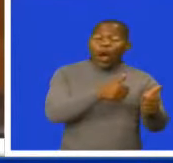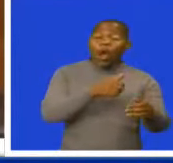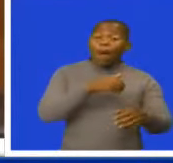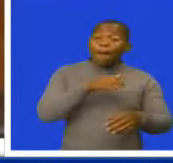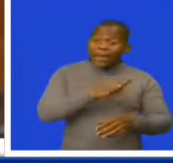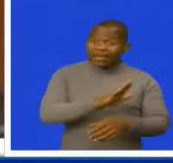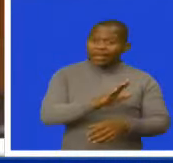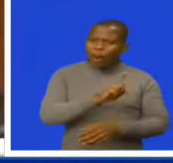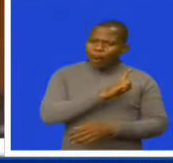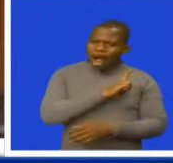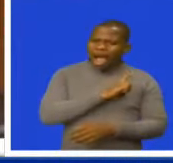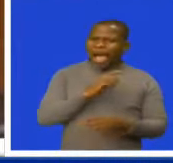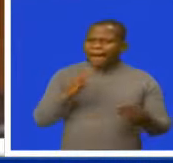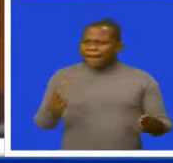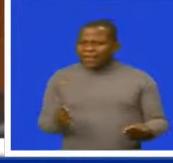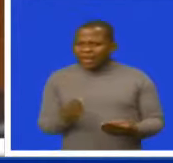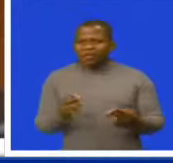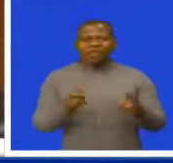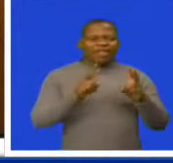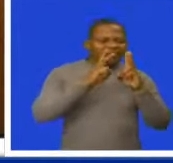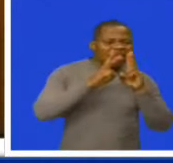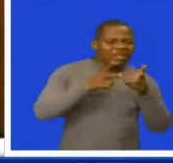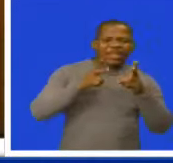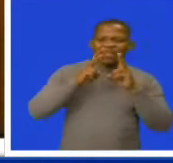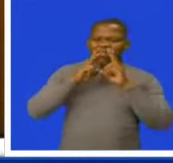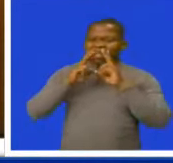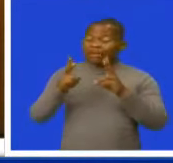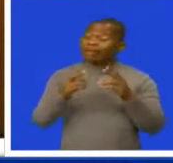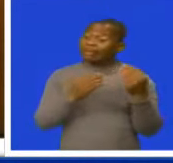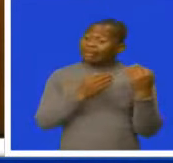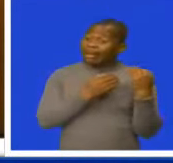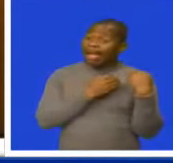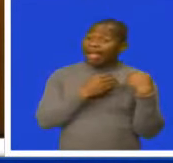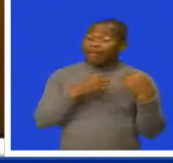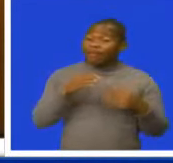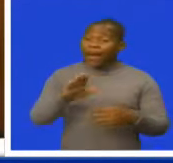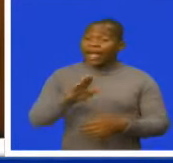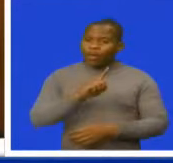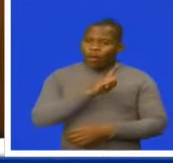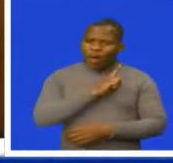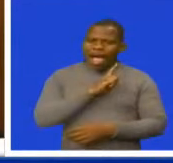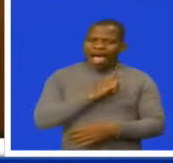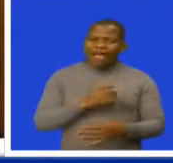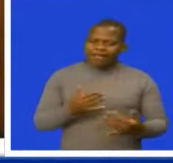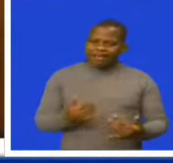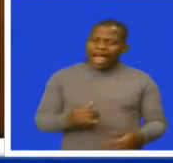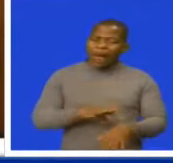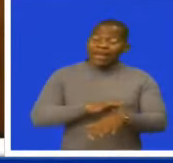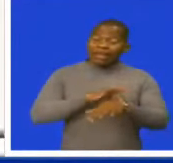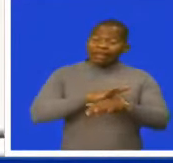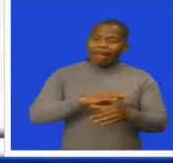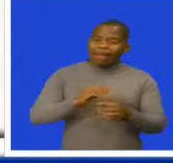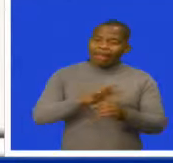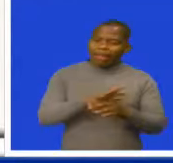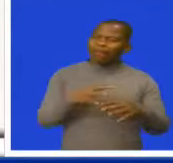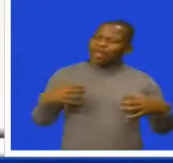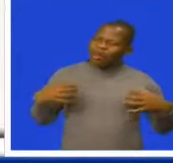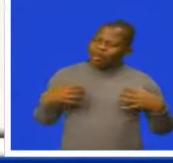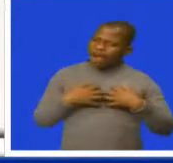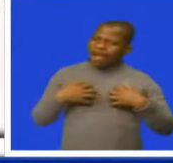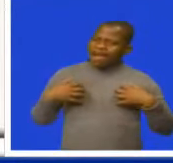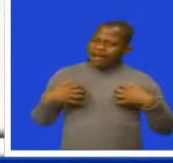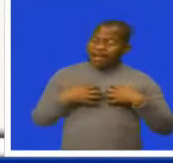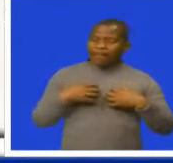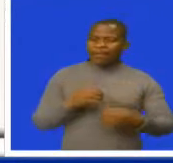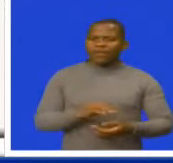kulesikhathi kubheduke umkhuhlane i-COVID-19. Imvuna iphinze yethula letindzawo tekuvakasha.